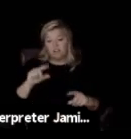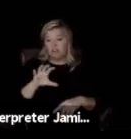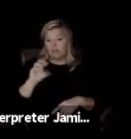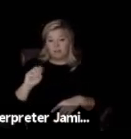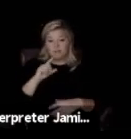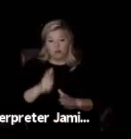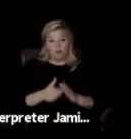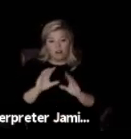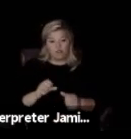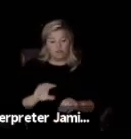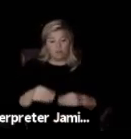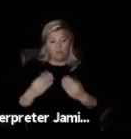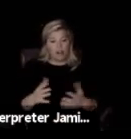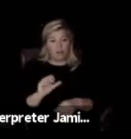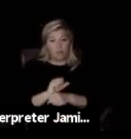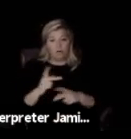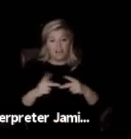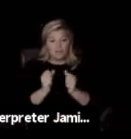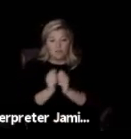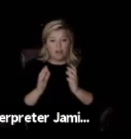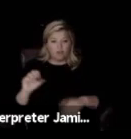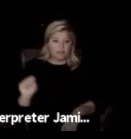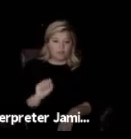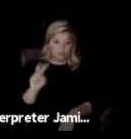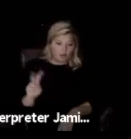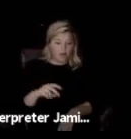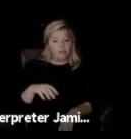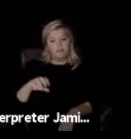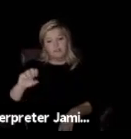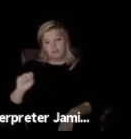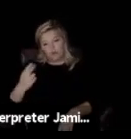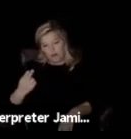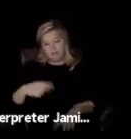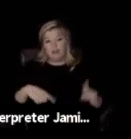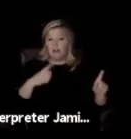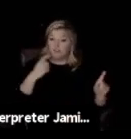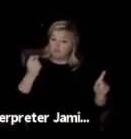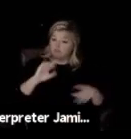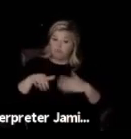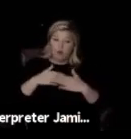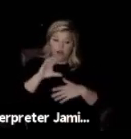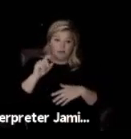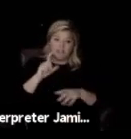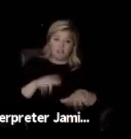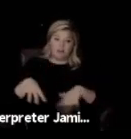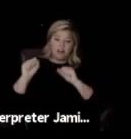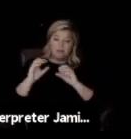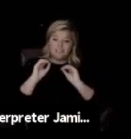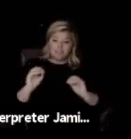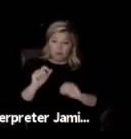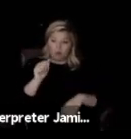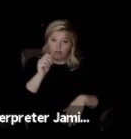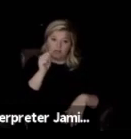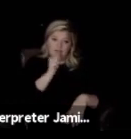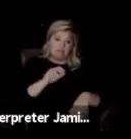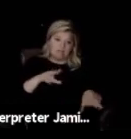of harassment or discrimination. Snyder says that companies need to establish a zero tolerance culture. She says looking the other way just